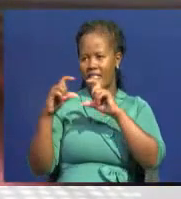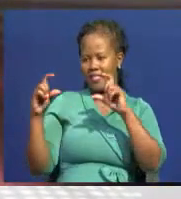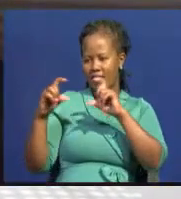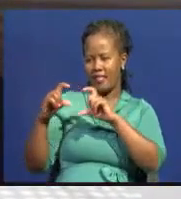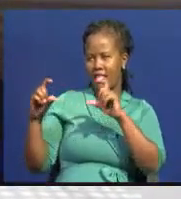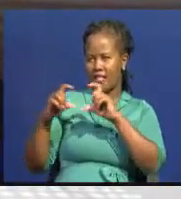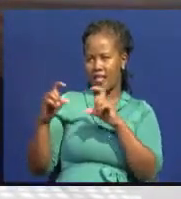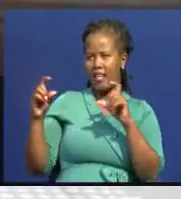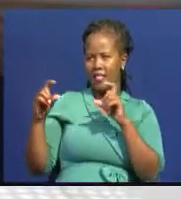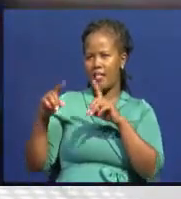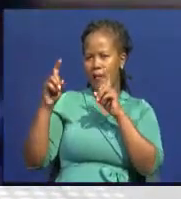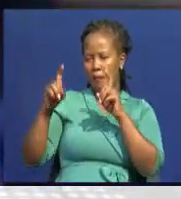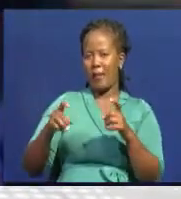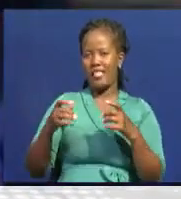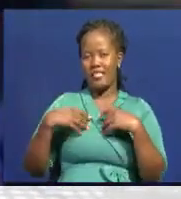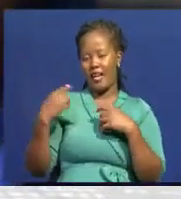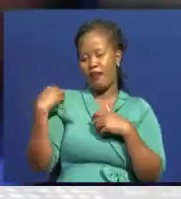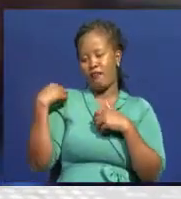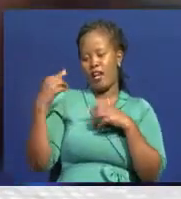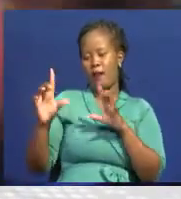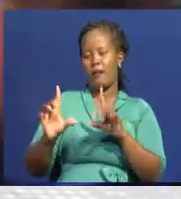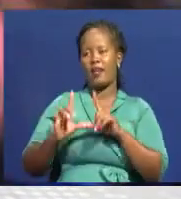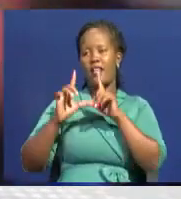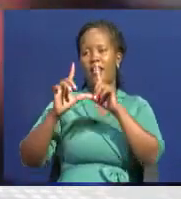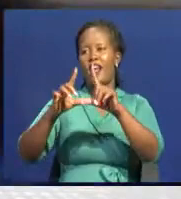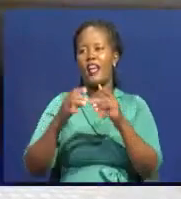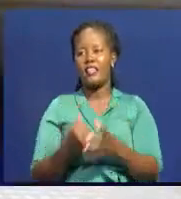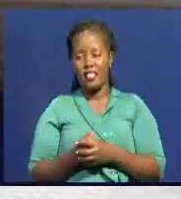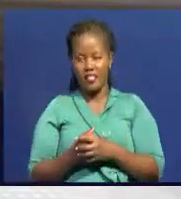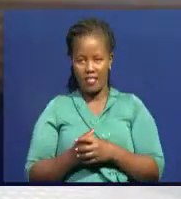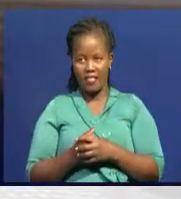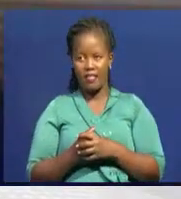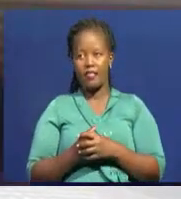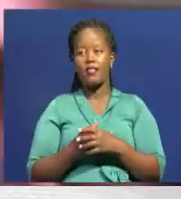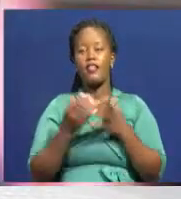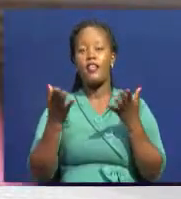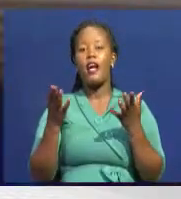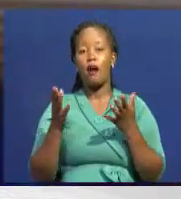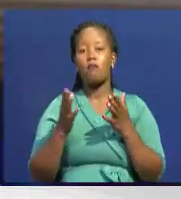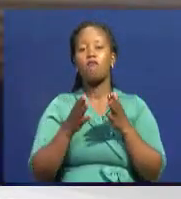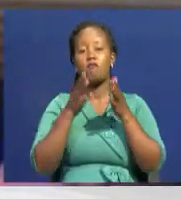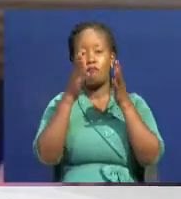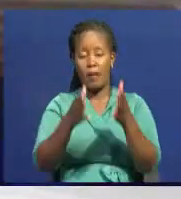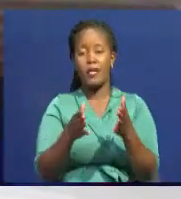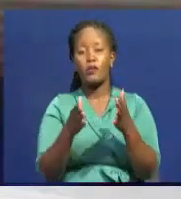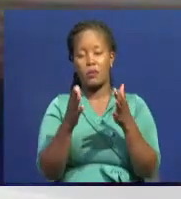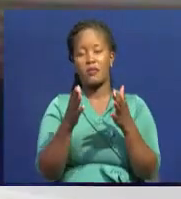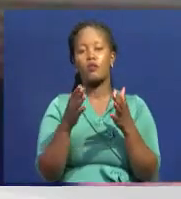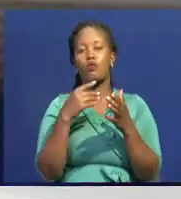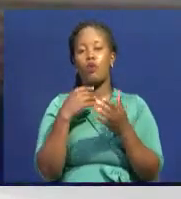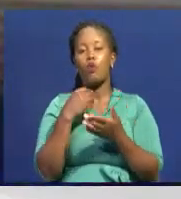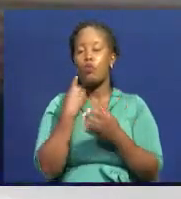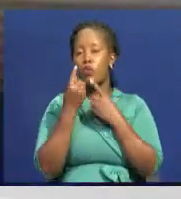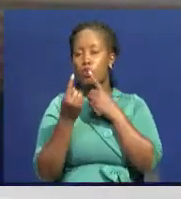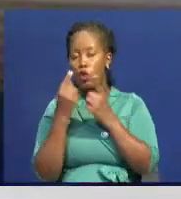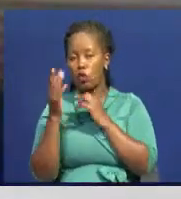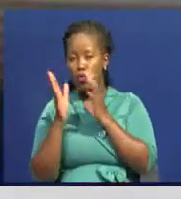has to have their ID, their license number. Now, my agent will talk to your agent.